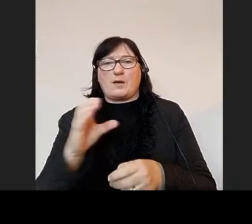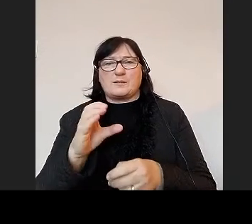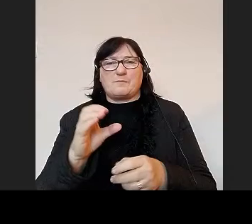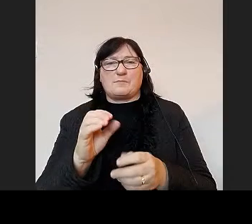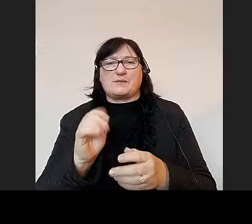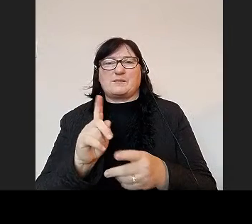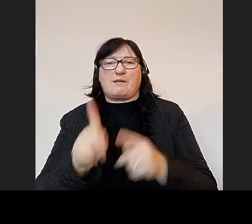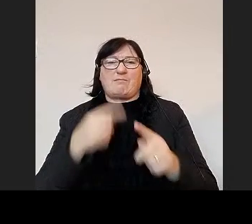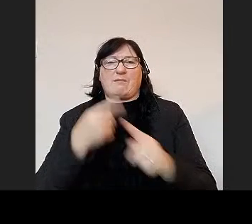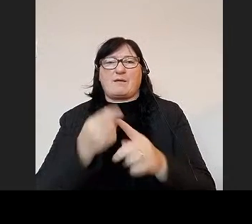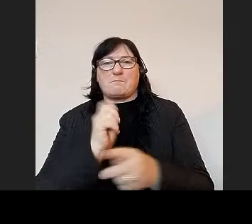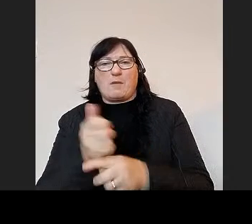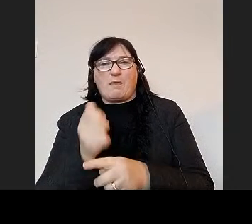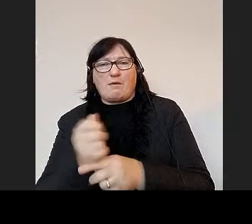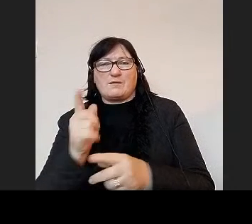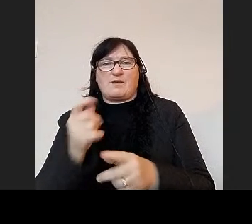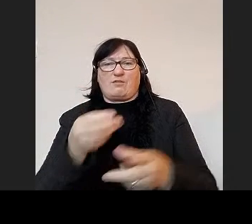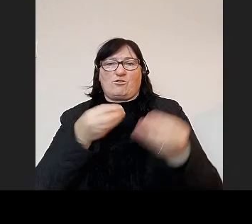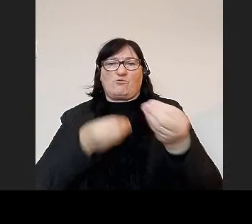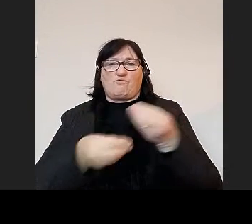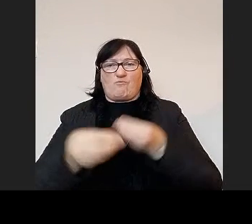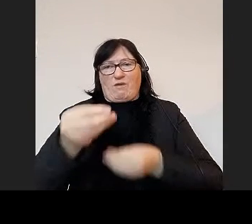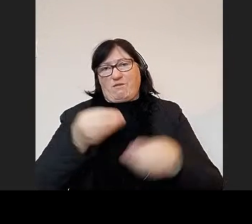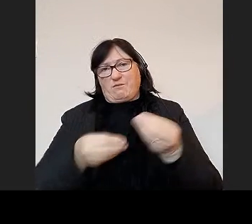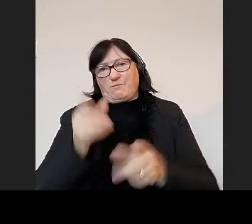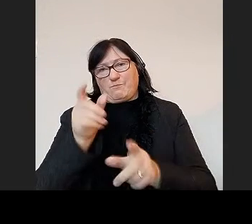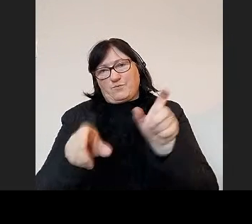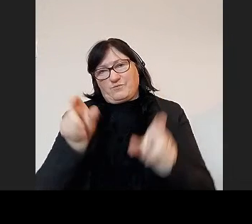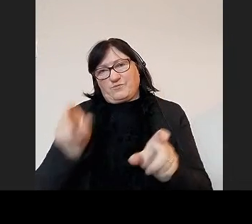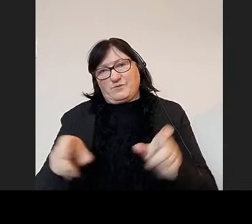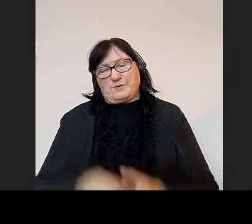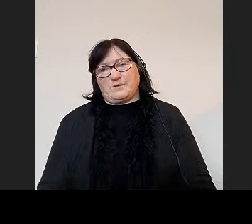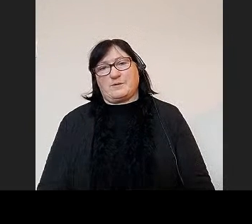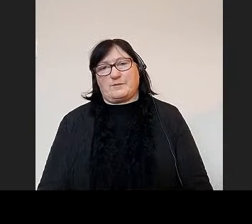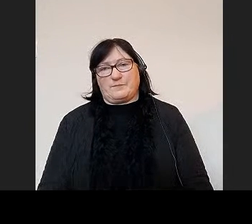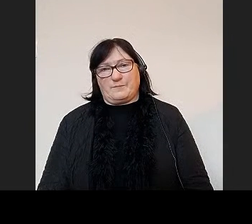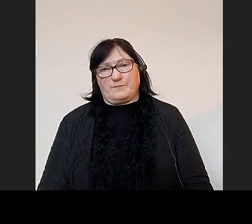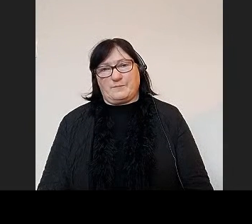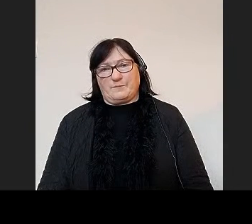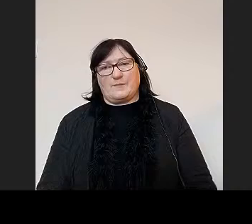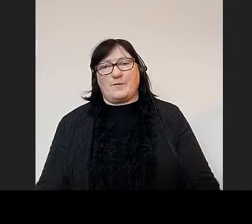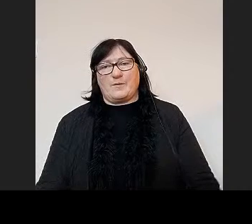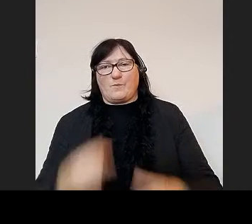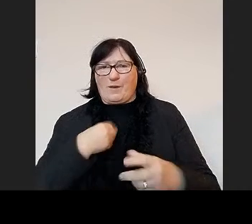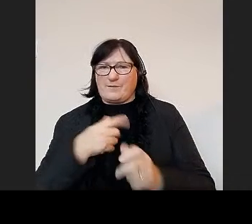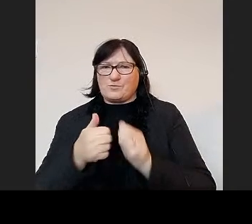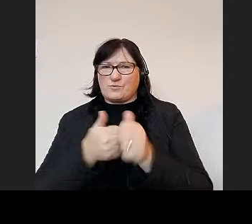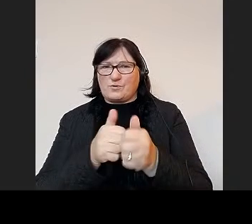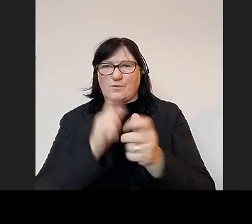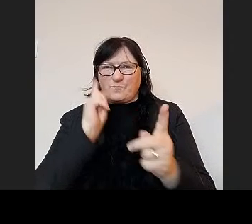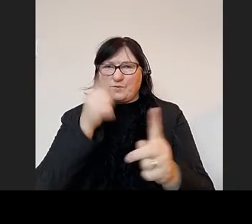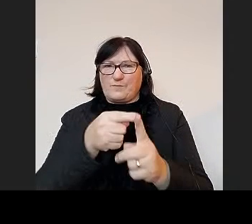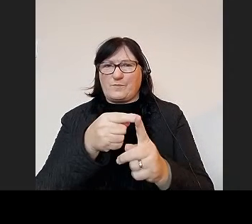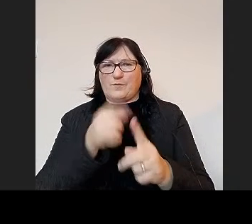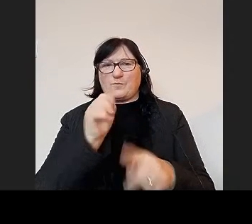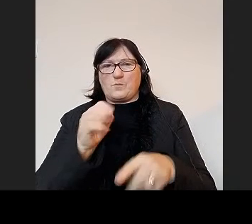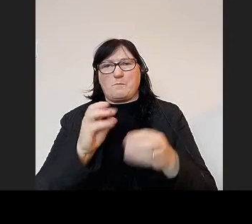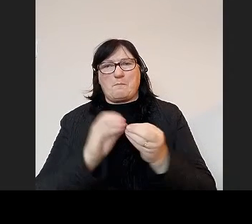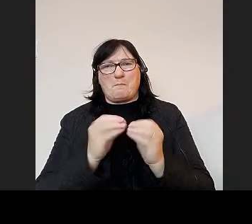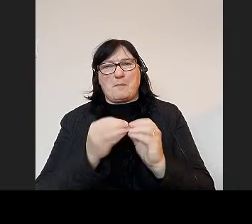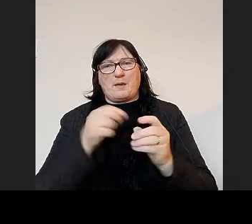traders. We are also being true to our strategic objective of modernizing our system to